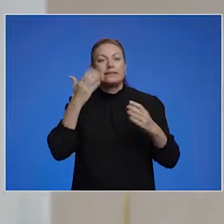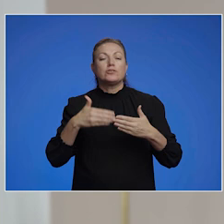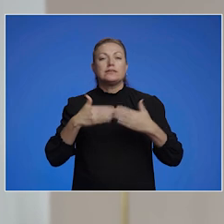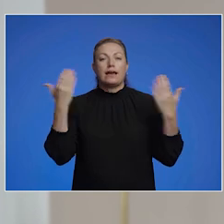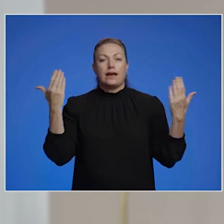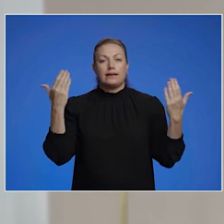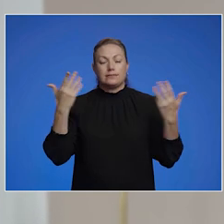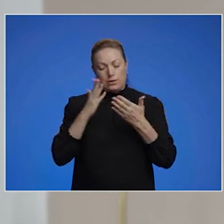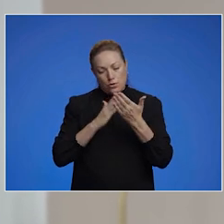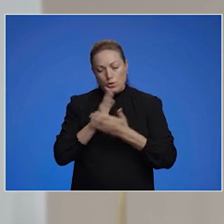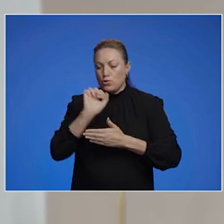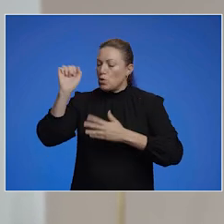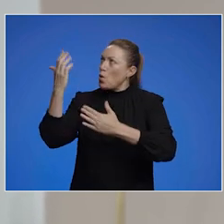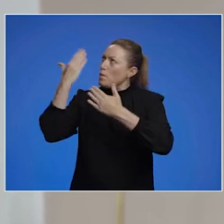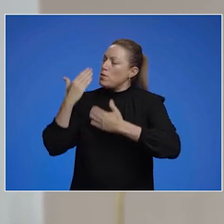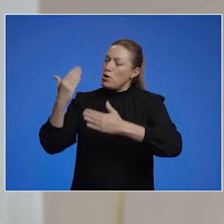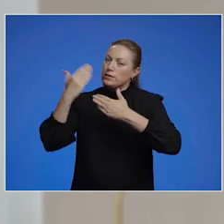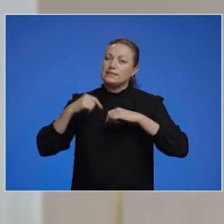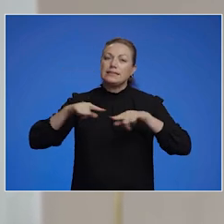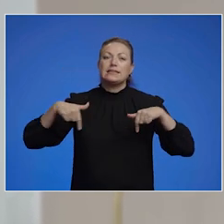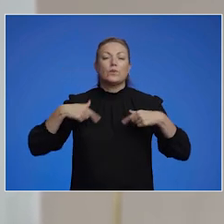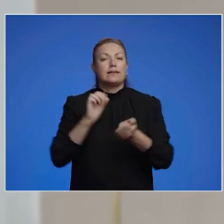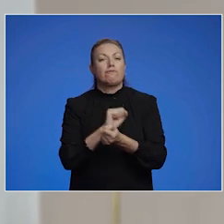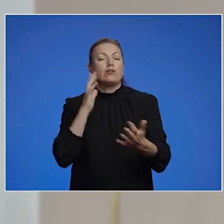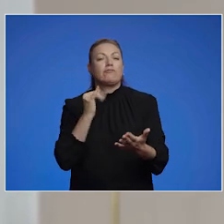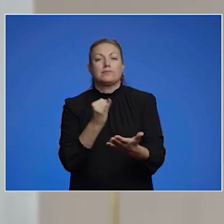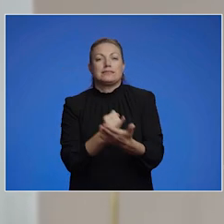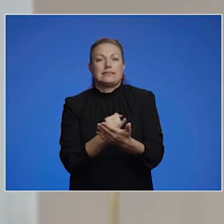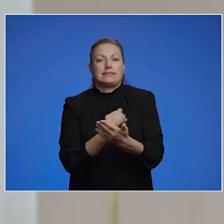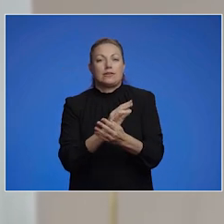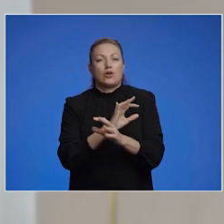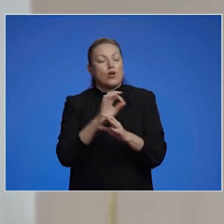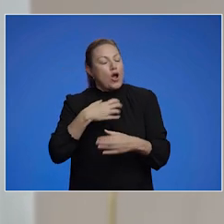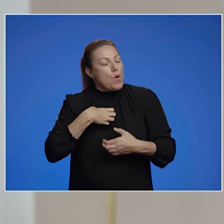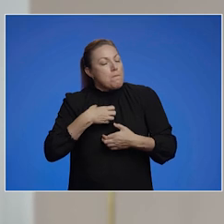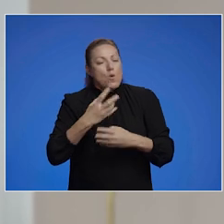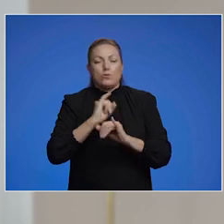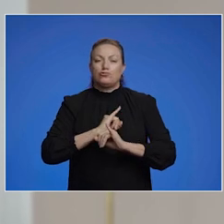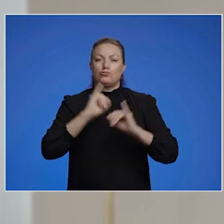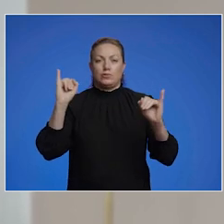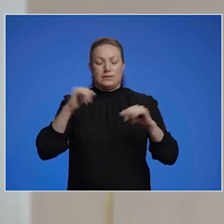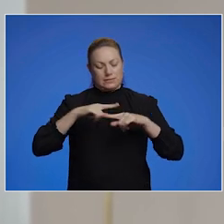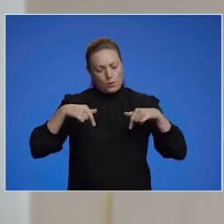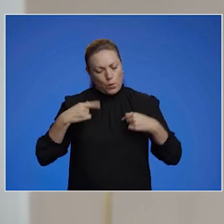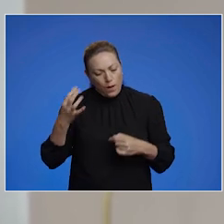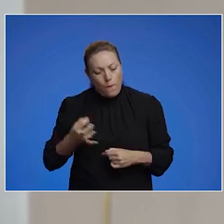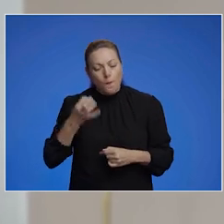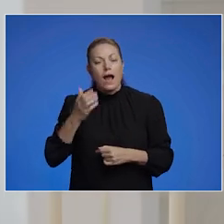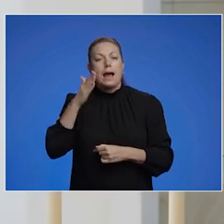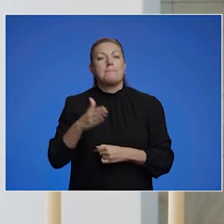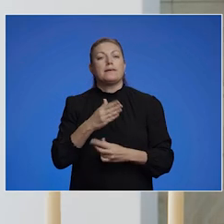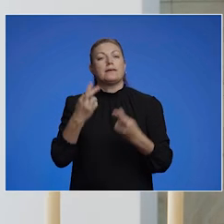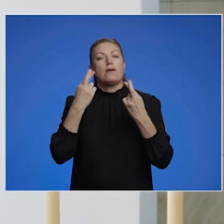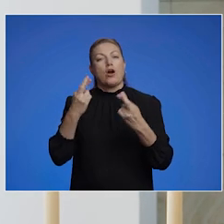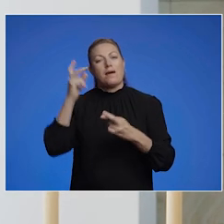our days, that by the help of your mercy we may be always free from sin and safe from all distress, as we await the blessed hope and the coming of